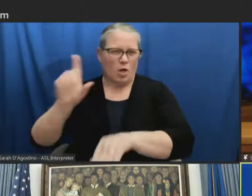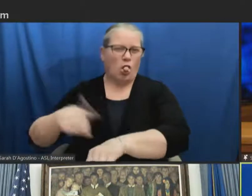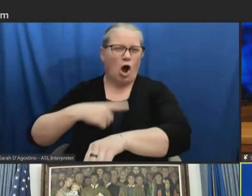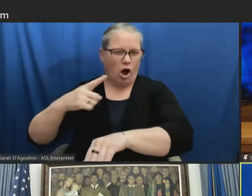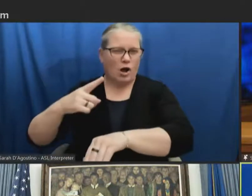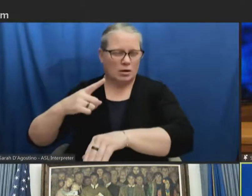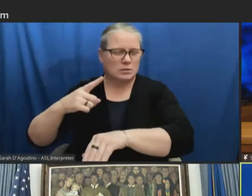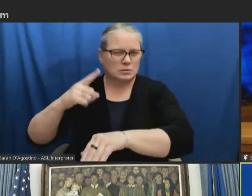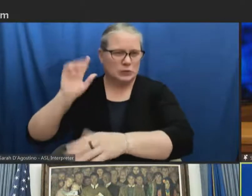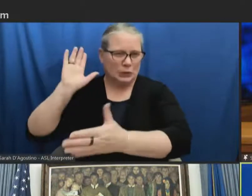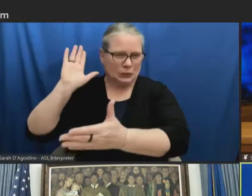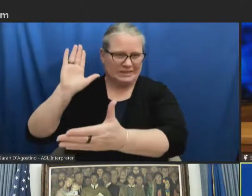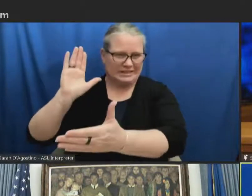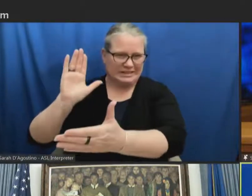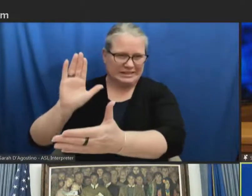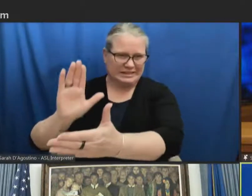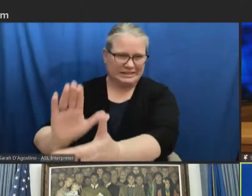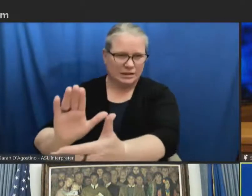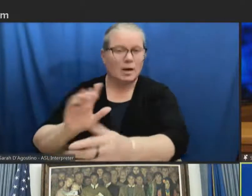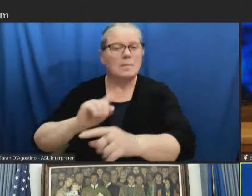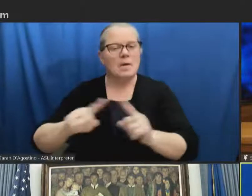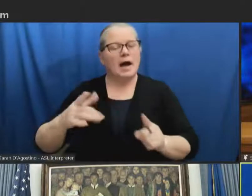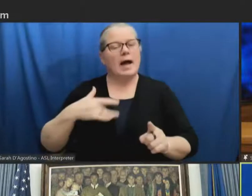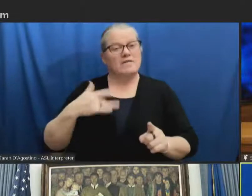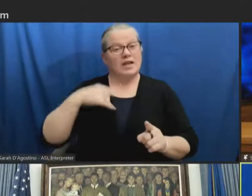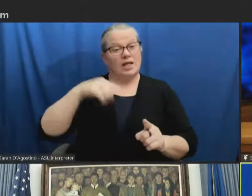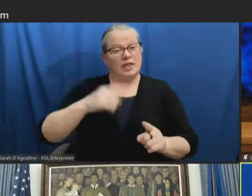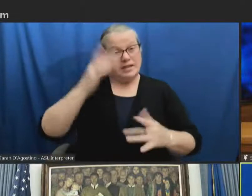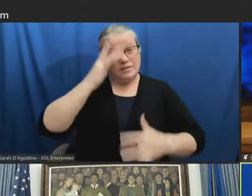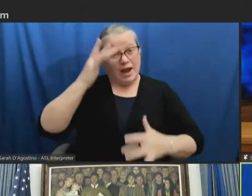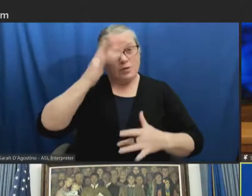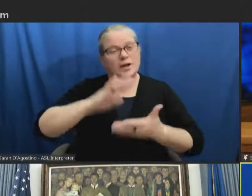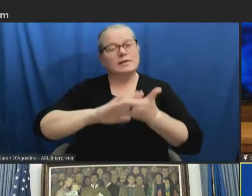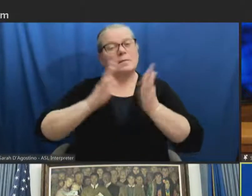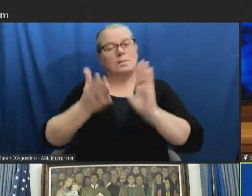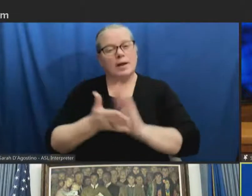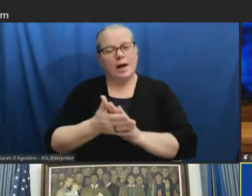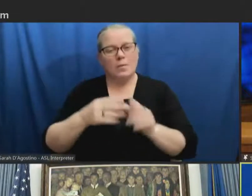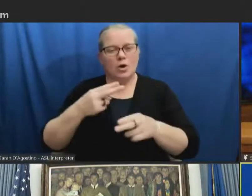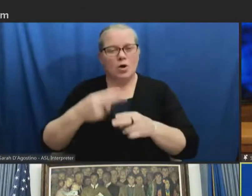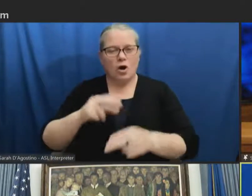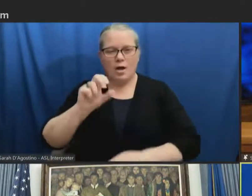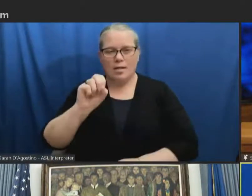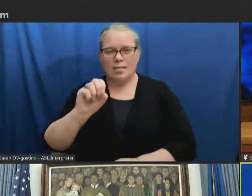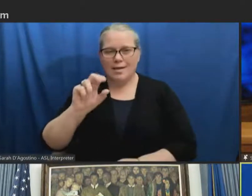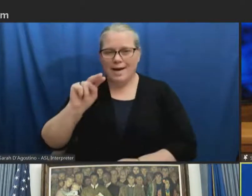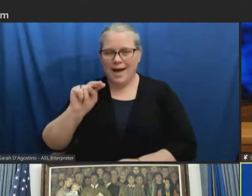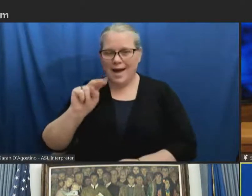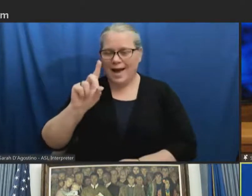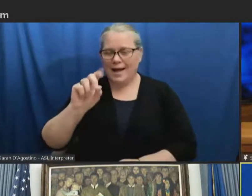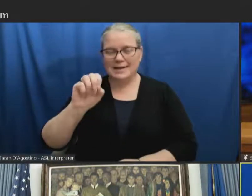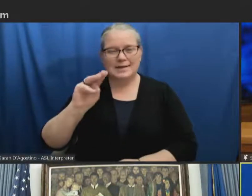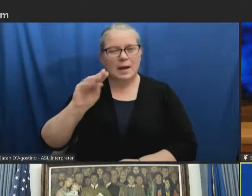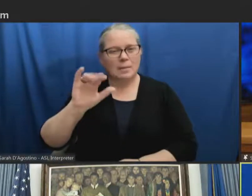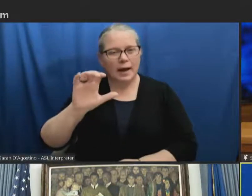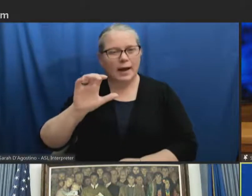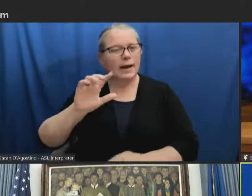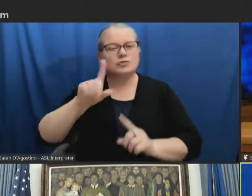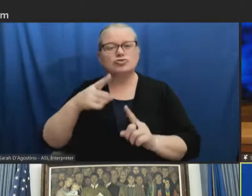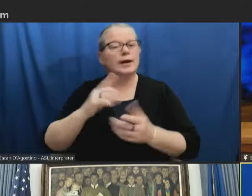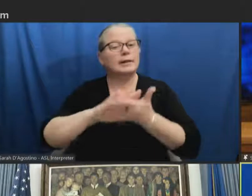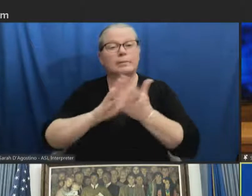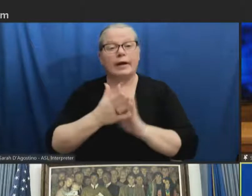are approaching more of an endemic phase of this virus in our community. I would like to share the same optimism that